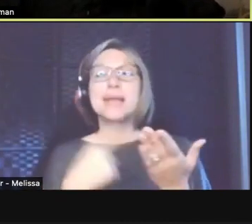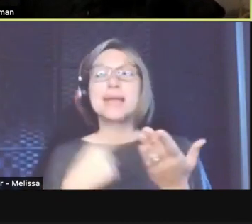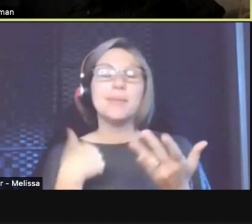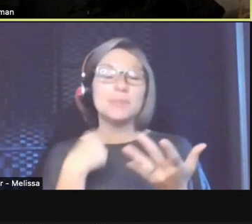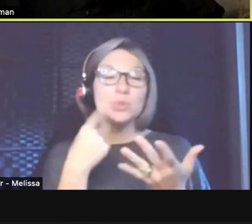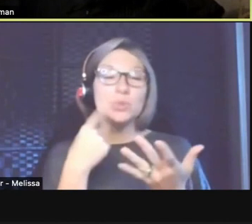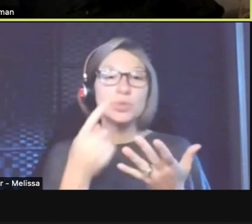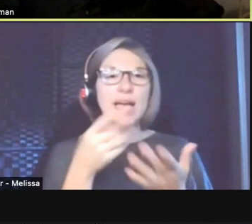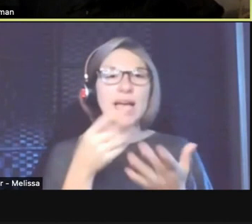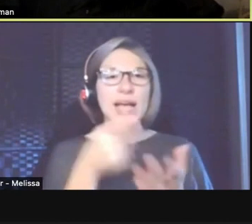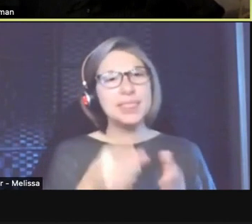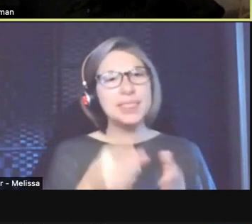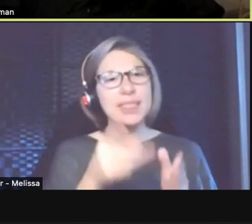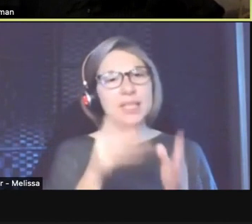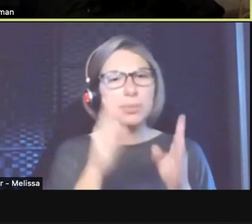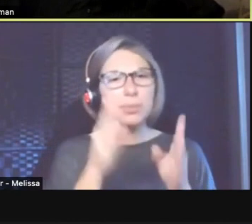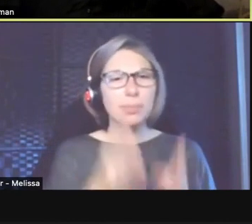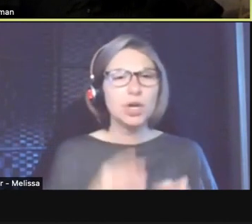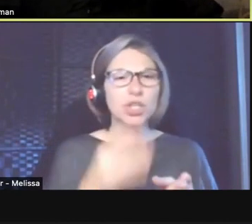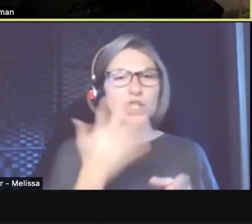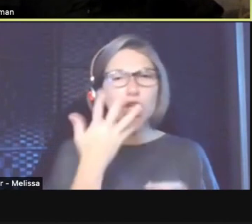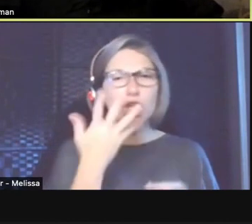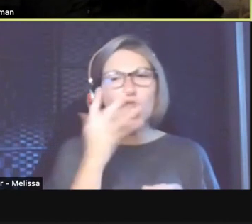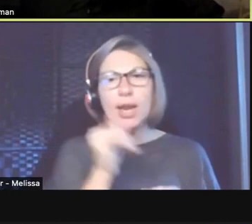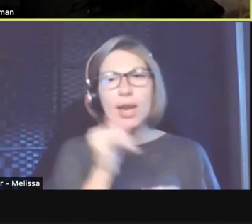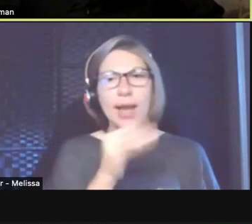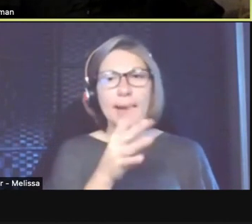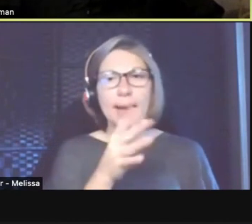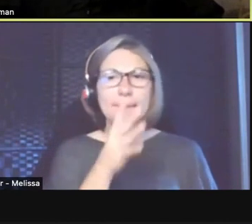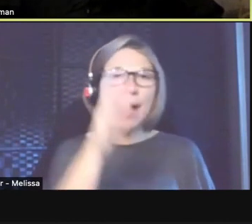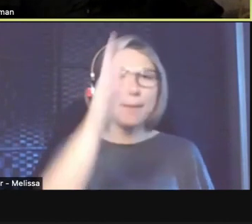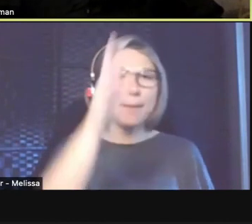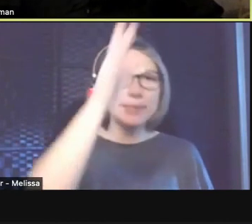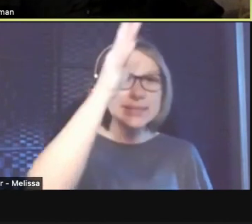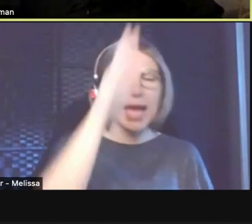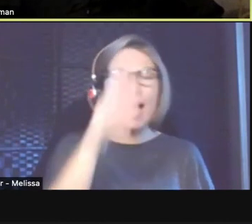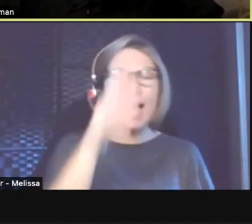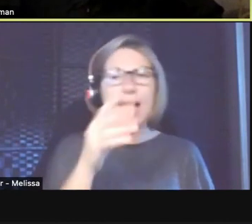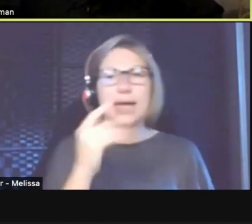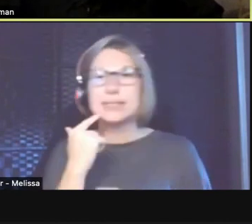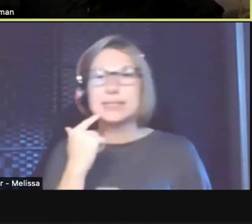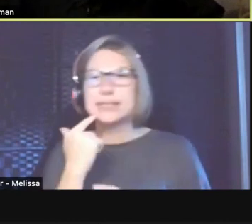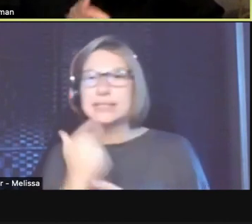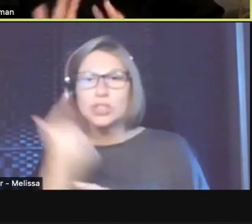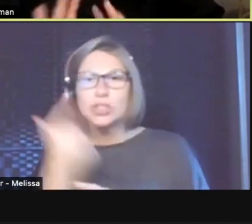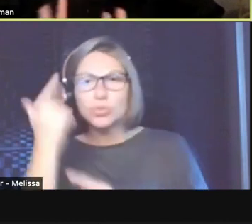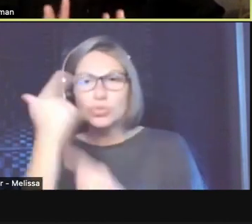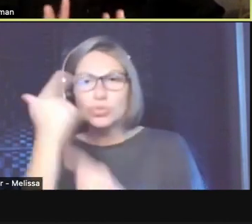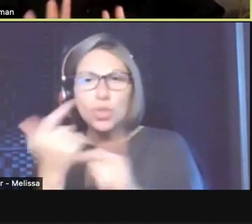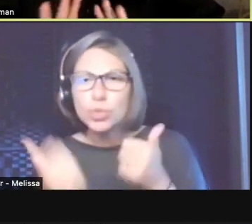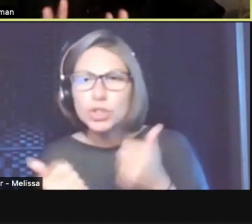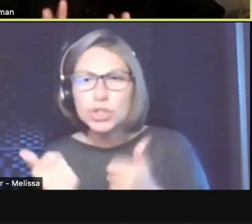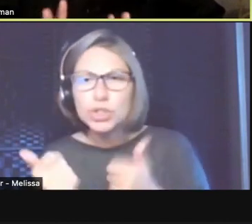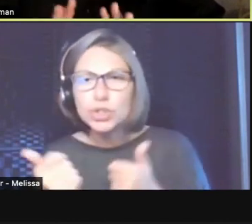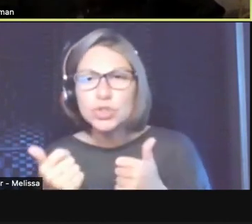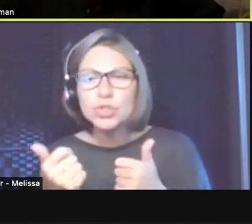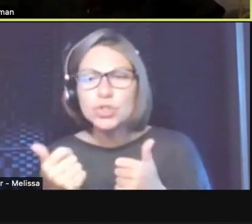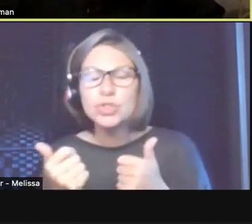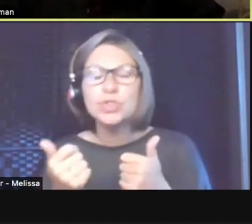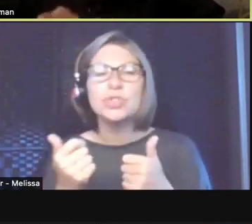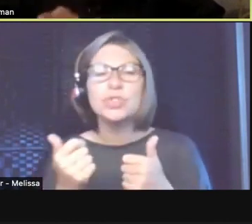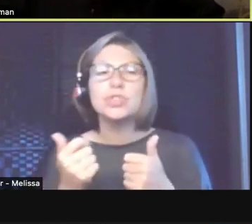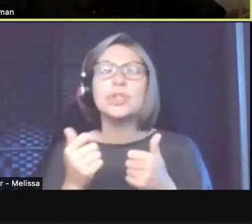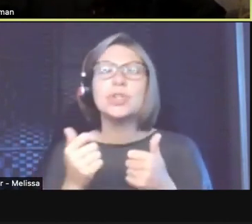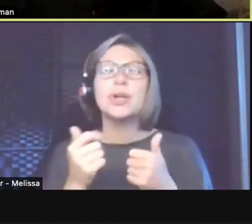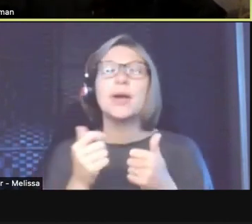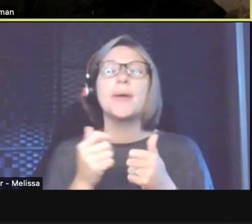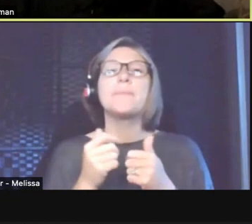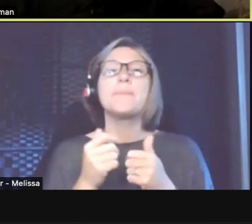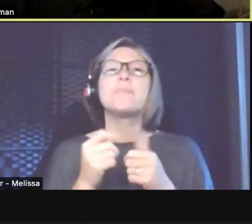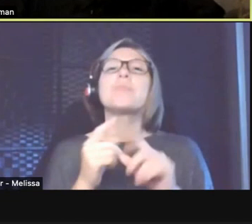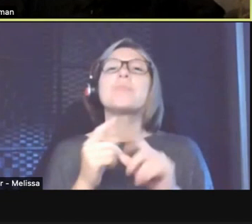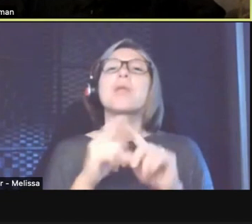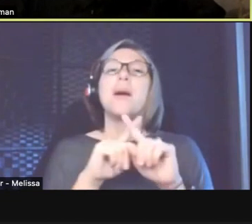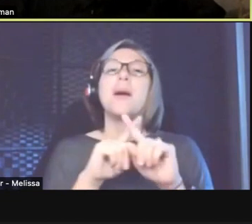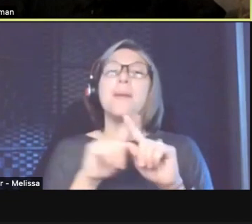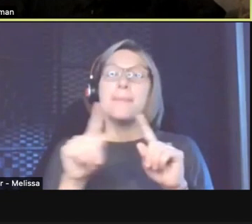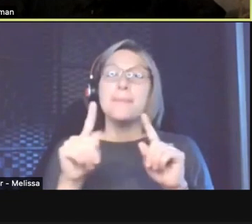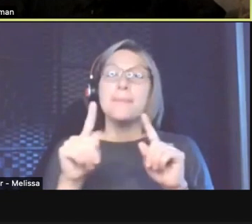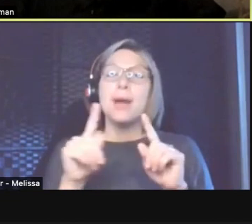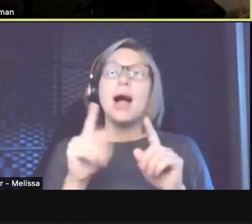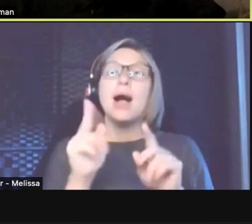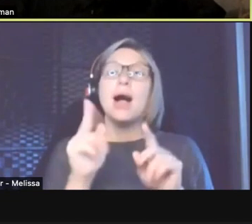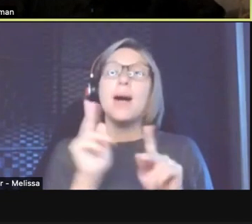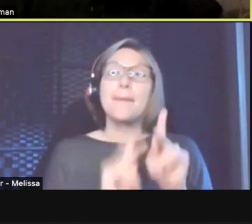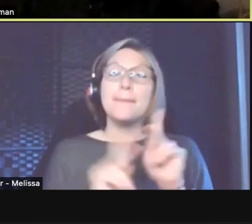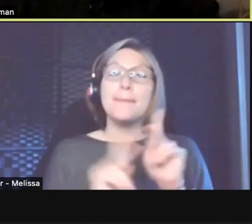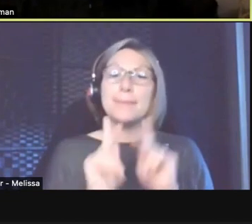a mom or a dad? Is this person more like your sister or your brother? That kind of thing. Whatever I can do to get at it. But we'll see that people who have a little